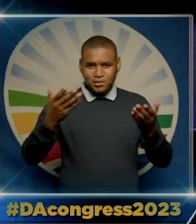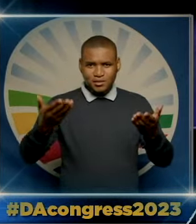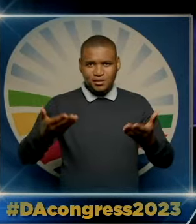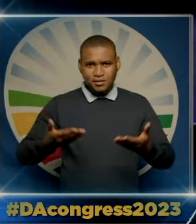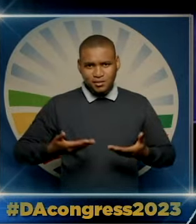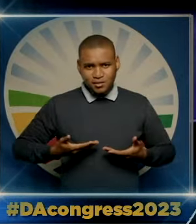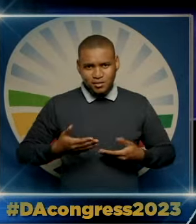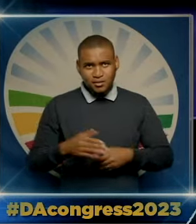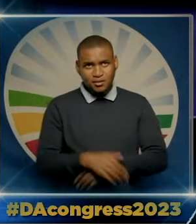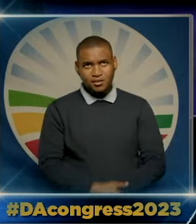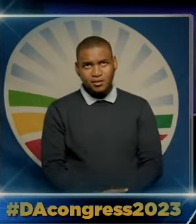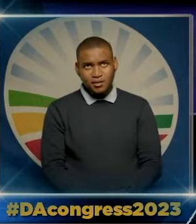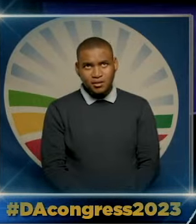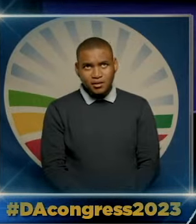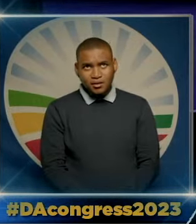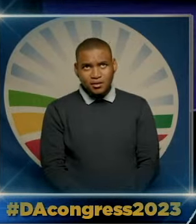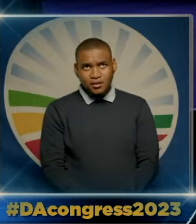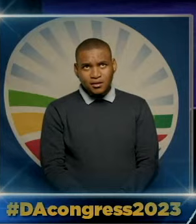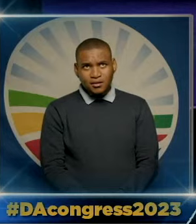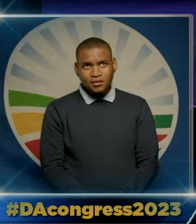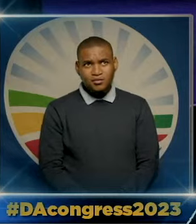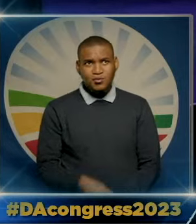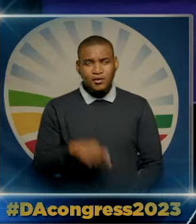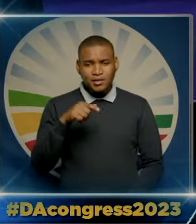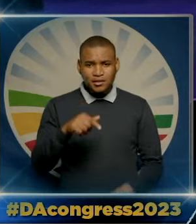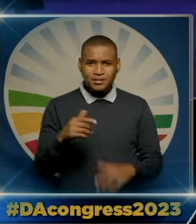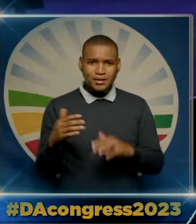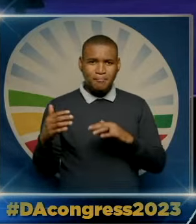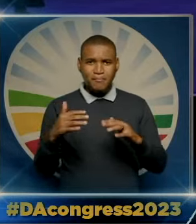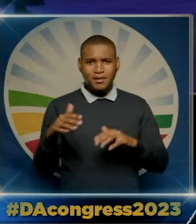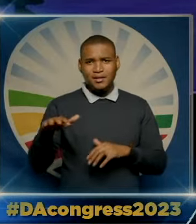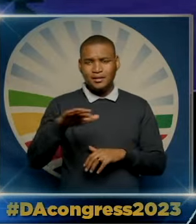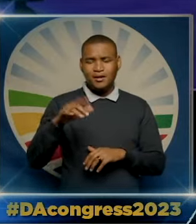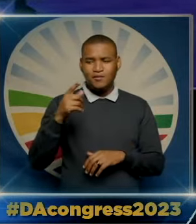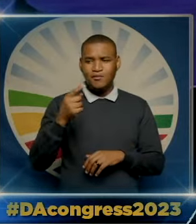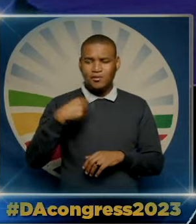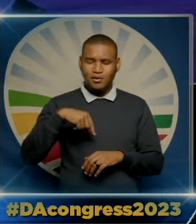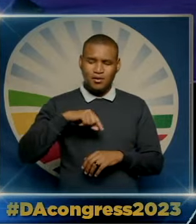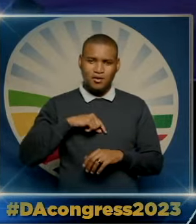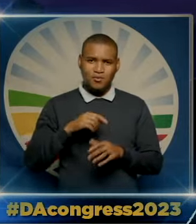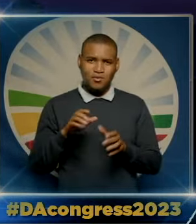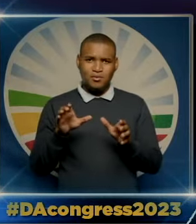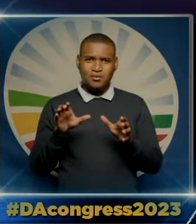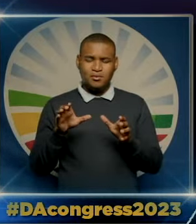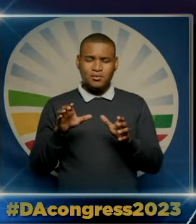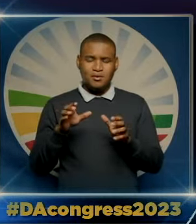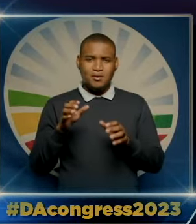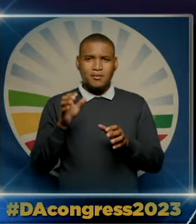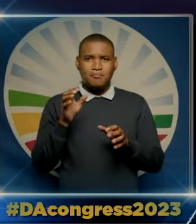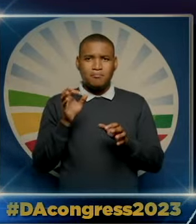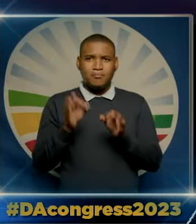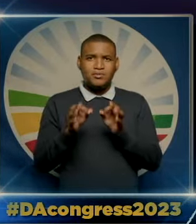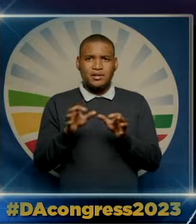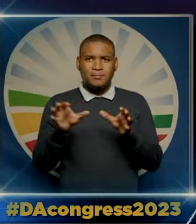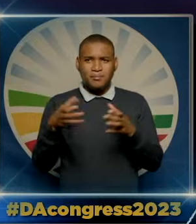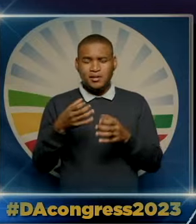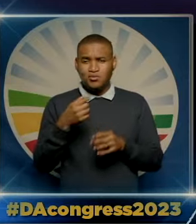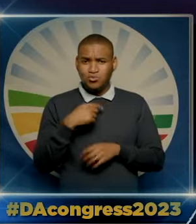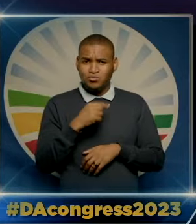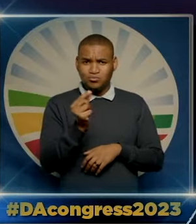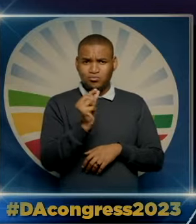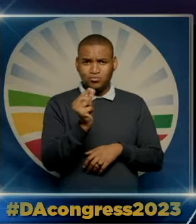This province is the next battleground for our strong DA. As we edge closer and closer to the ultimate